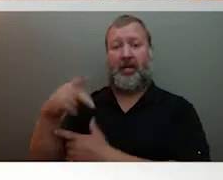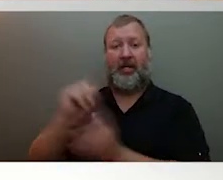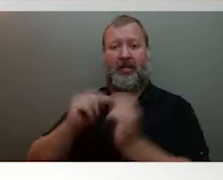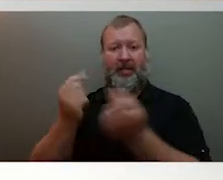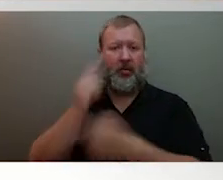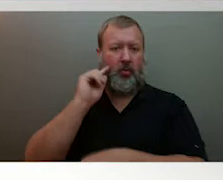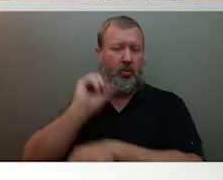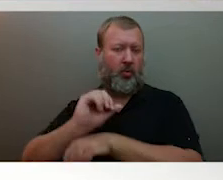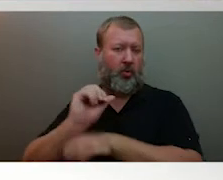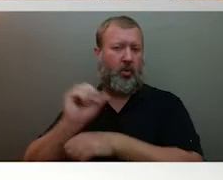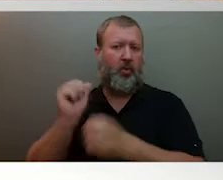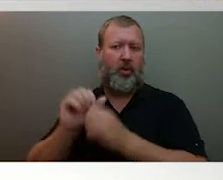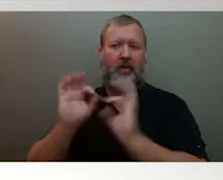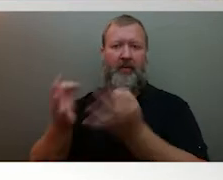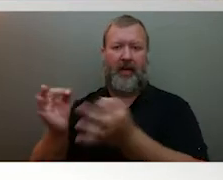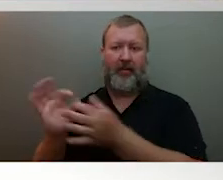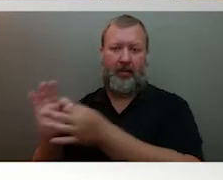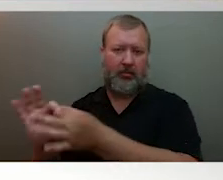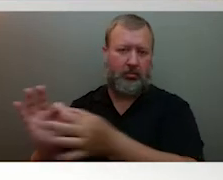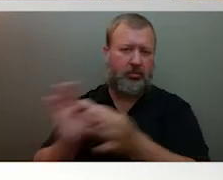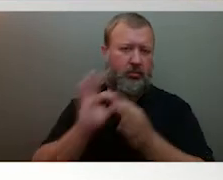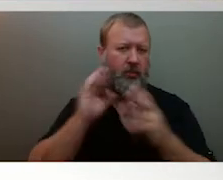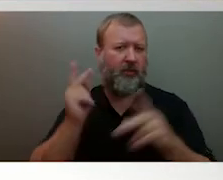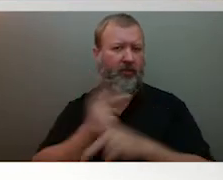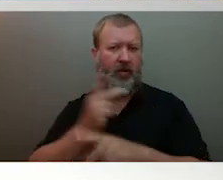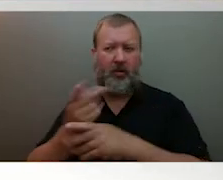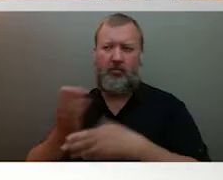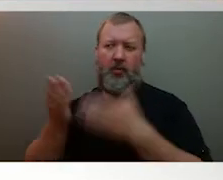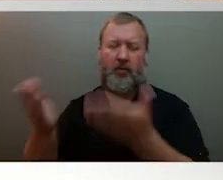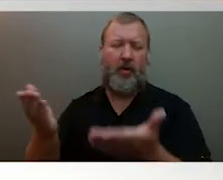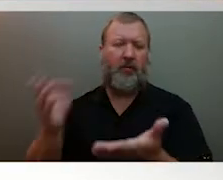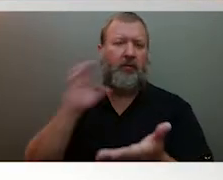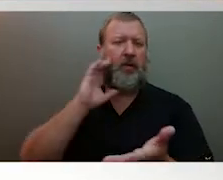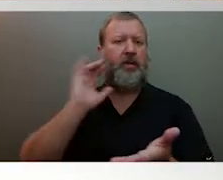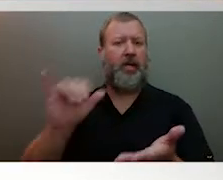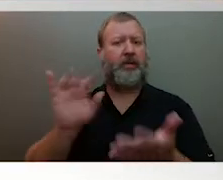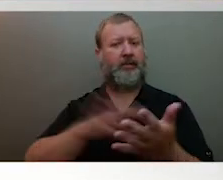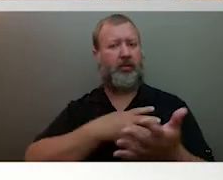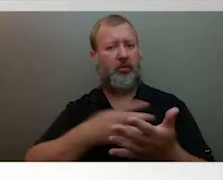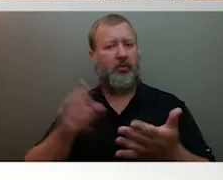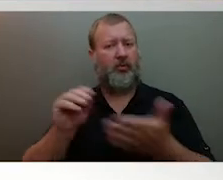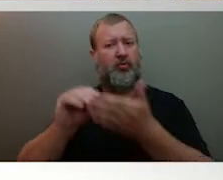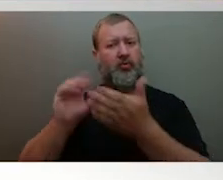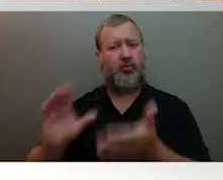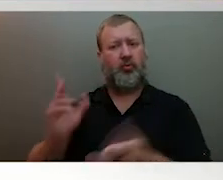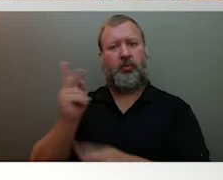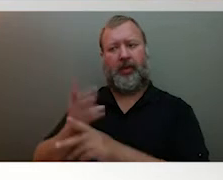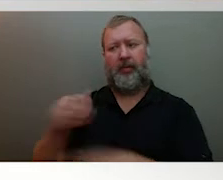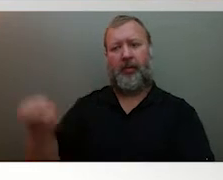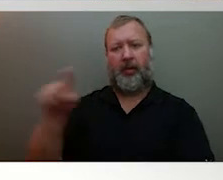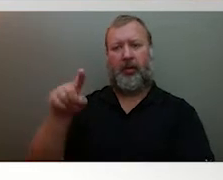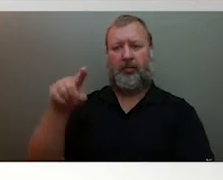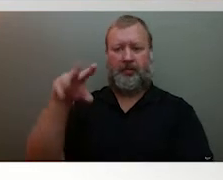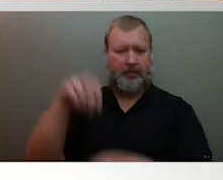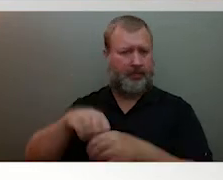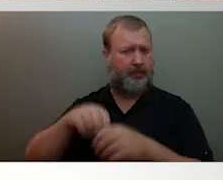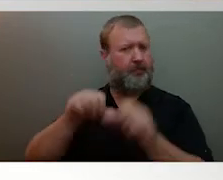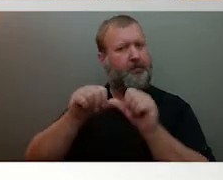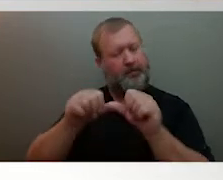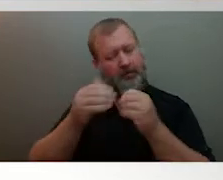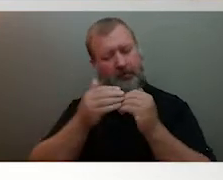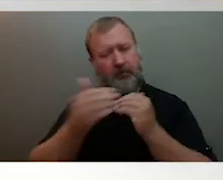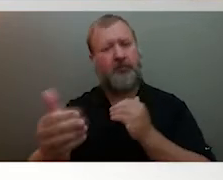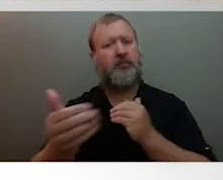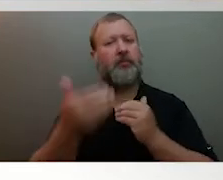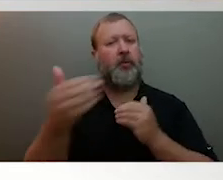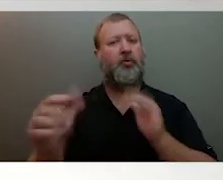with the family and figure out something where they can provide, a schedule for that student to keep them on track for moving forward to